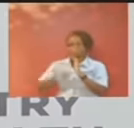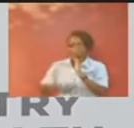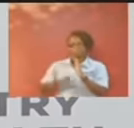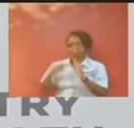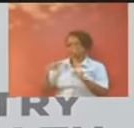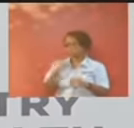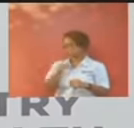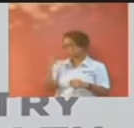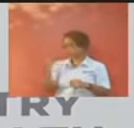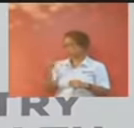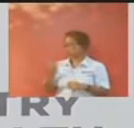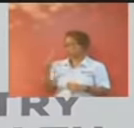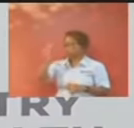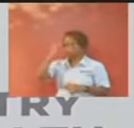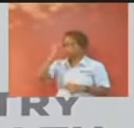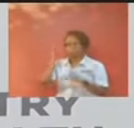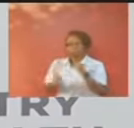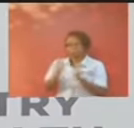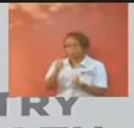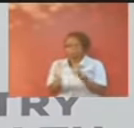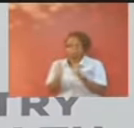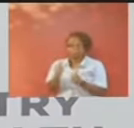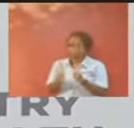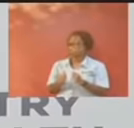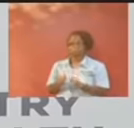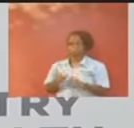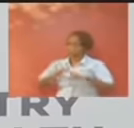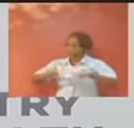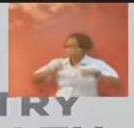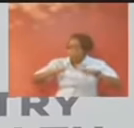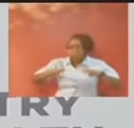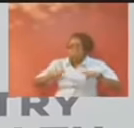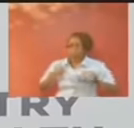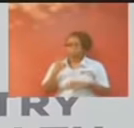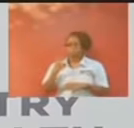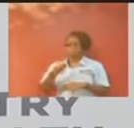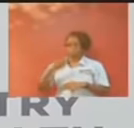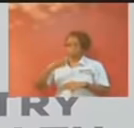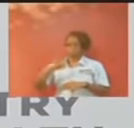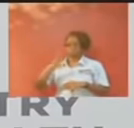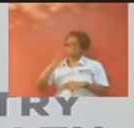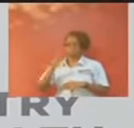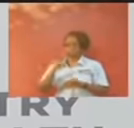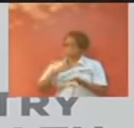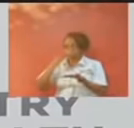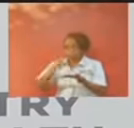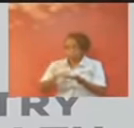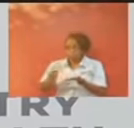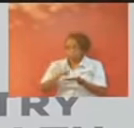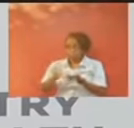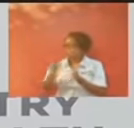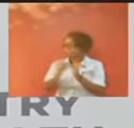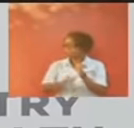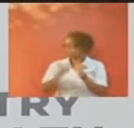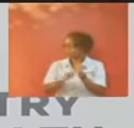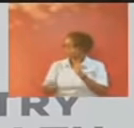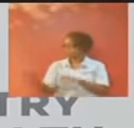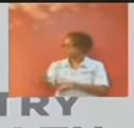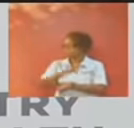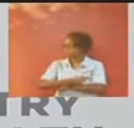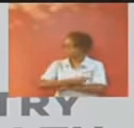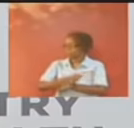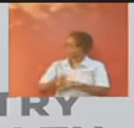situational epidemiological report. And basically those are countries in which community transmission or cluster transmission has